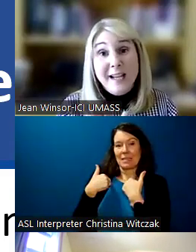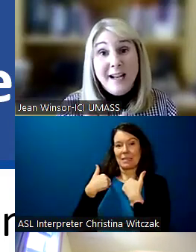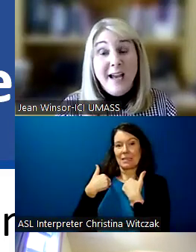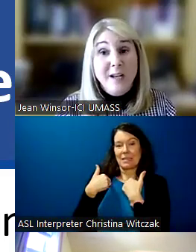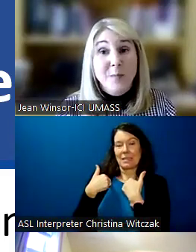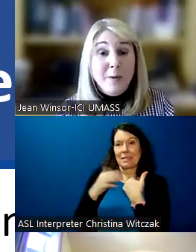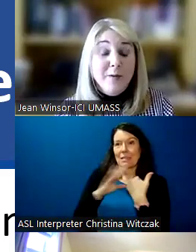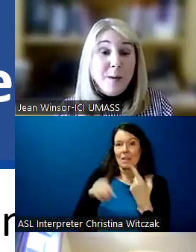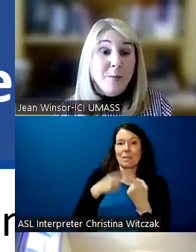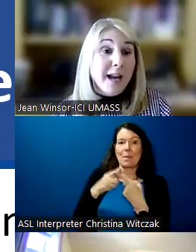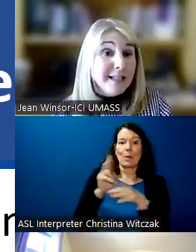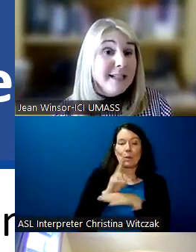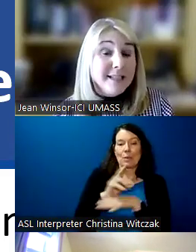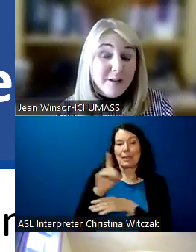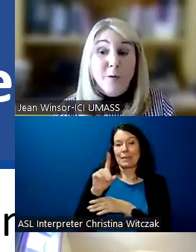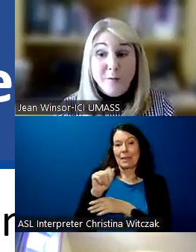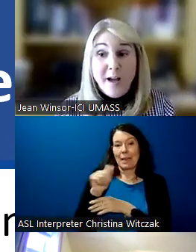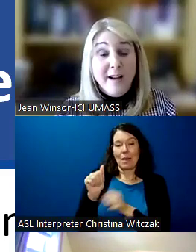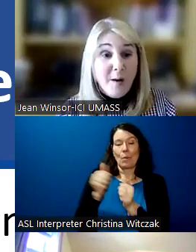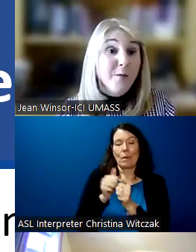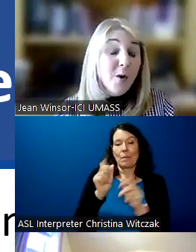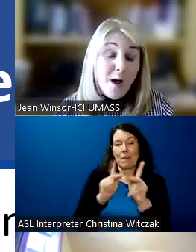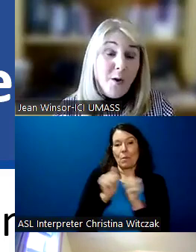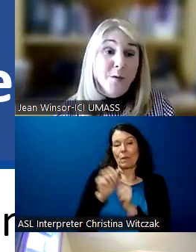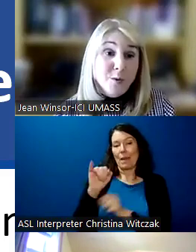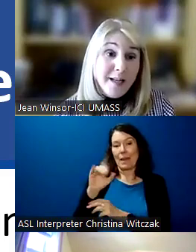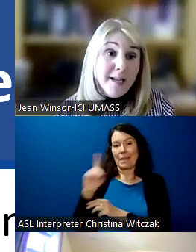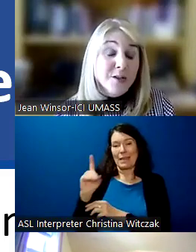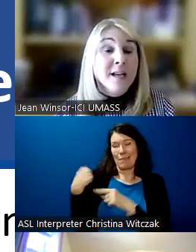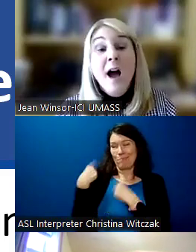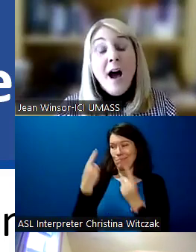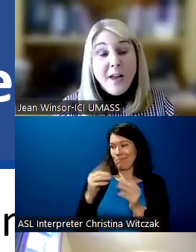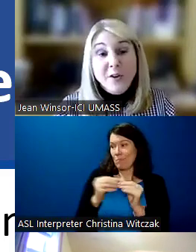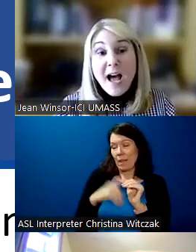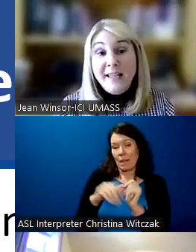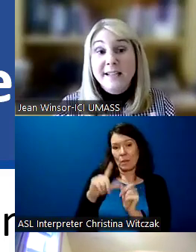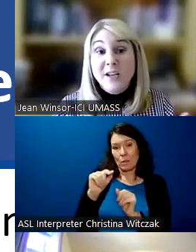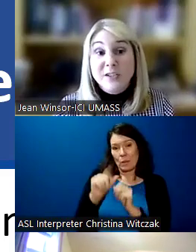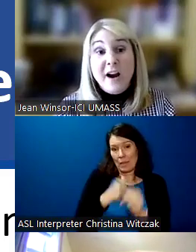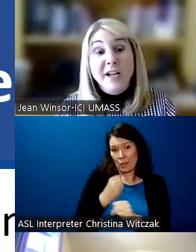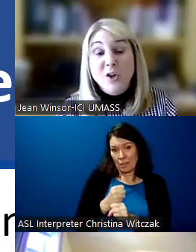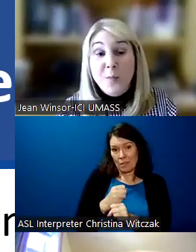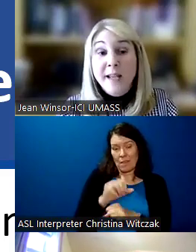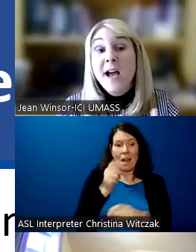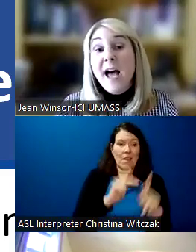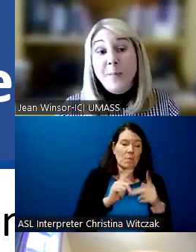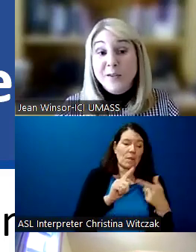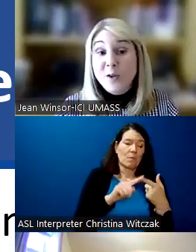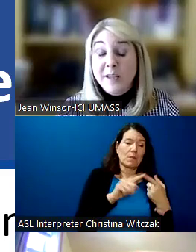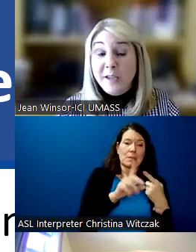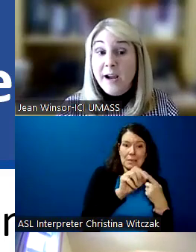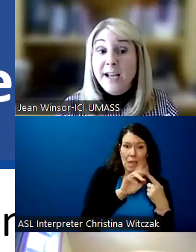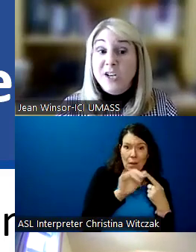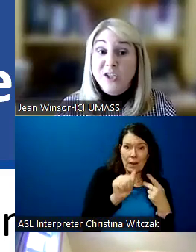use of data in employment for people with IDD to the forefront for well over 20 years. Other colleagues are Daria Doman,